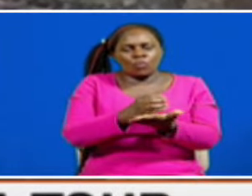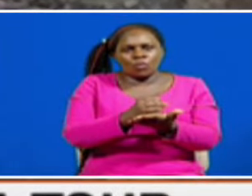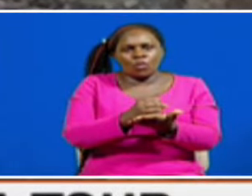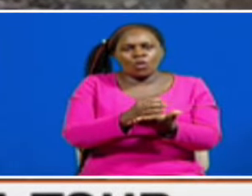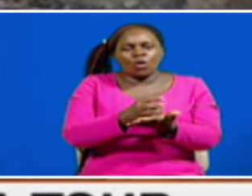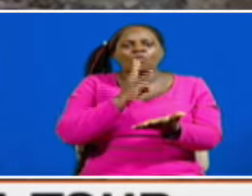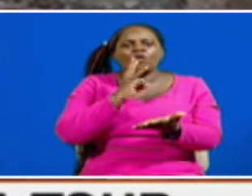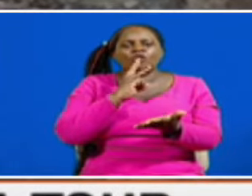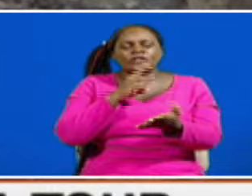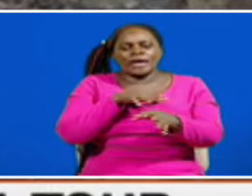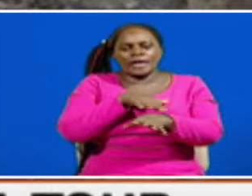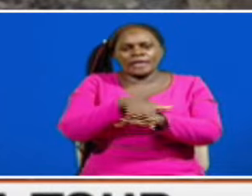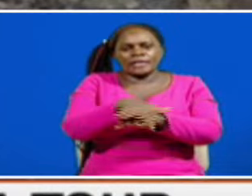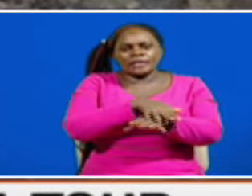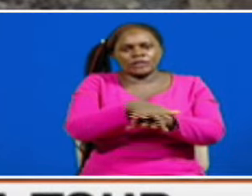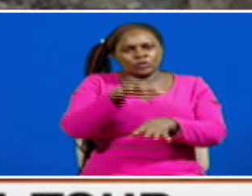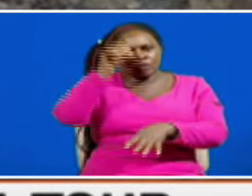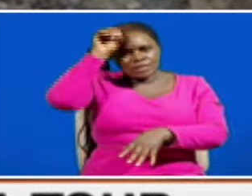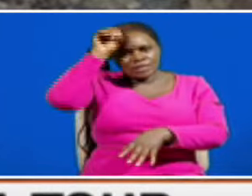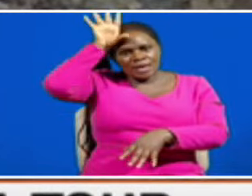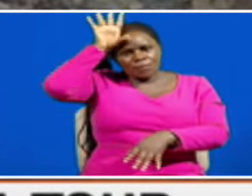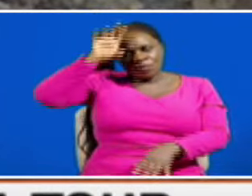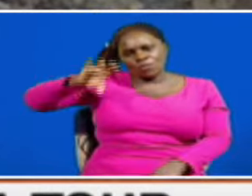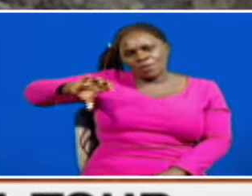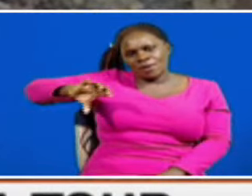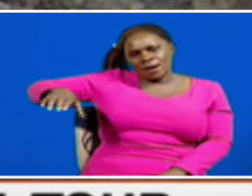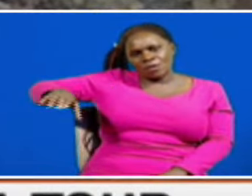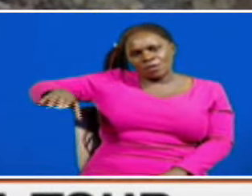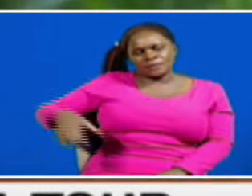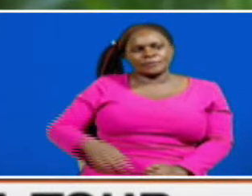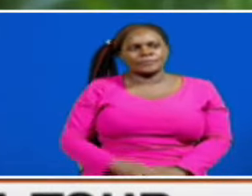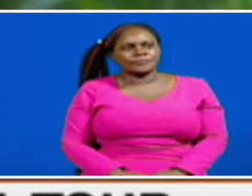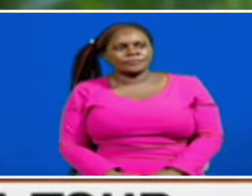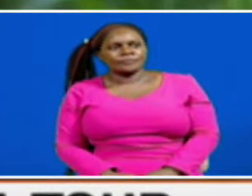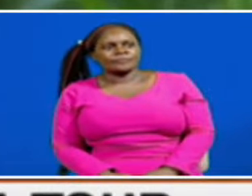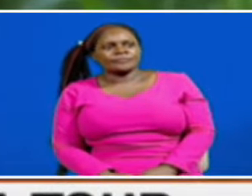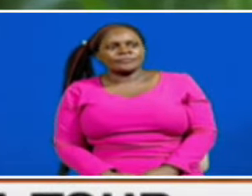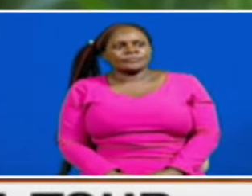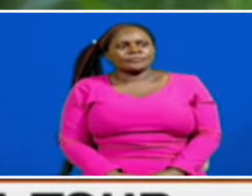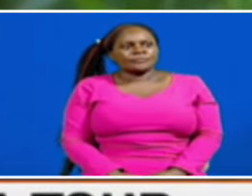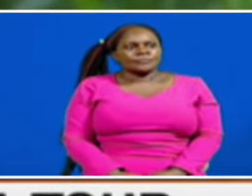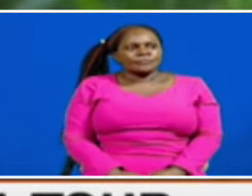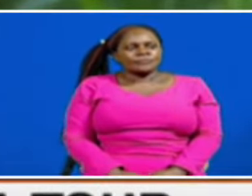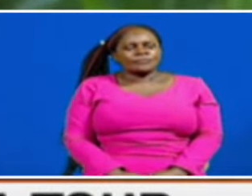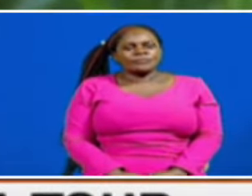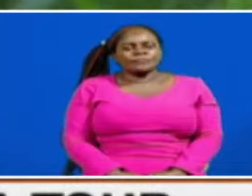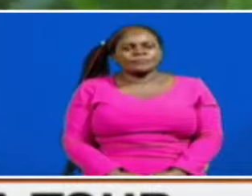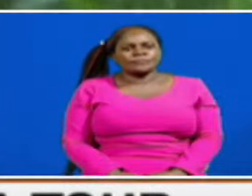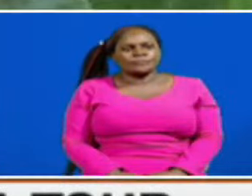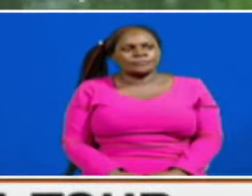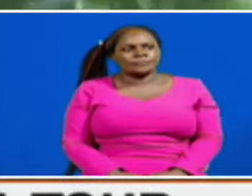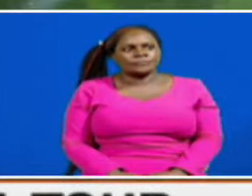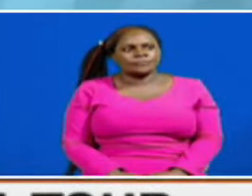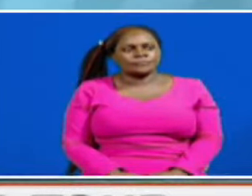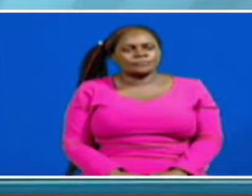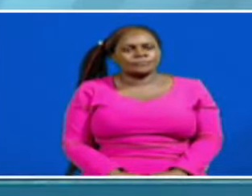Irrigation Project in Kiambu County. Clement Masombo, KTN News, Nyeri County.